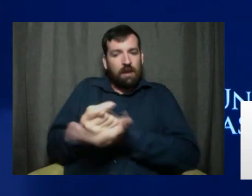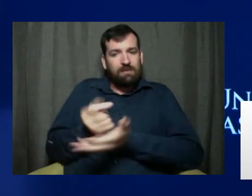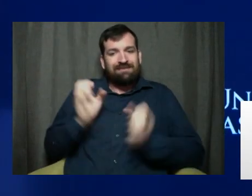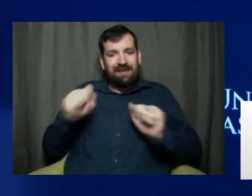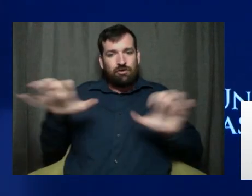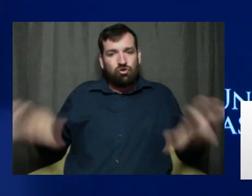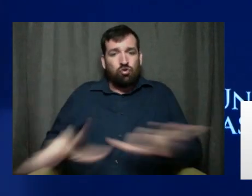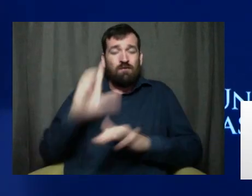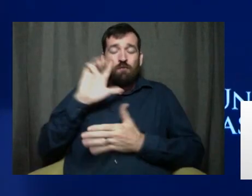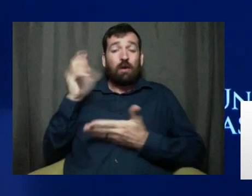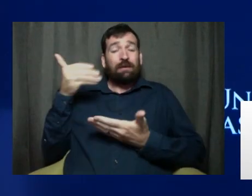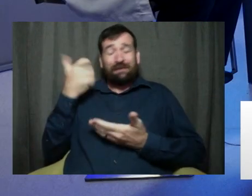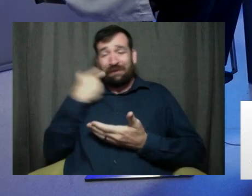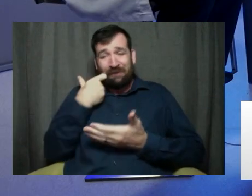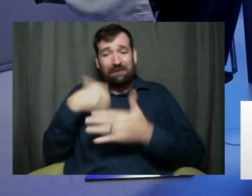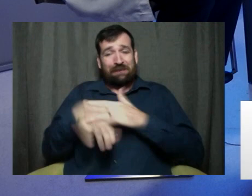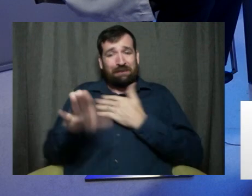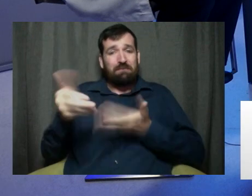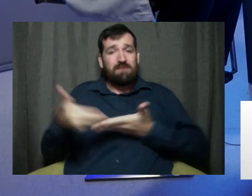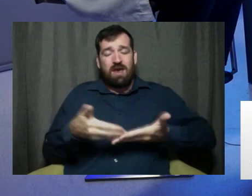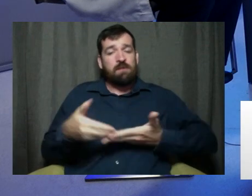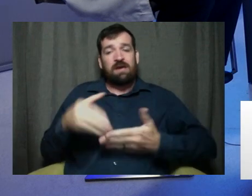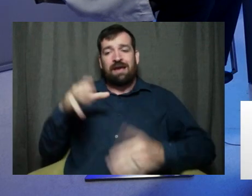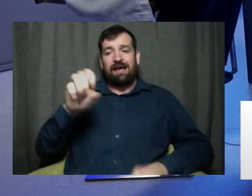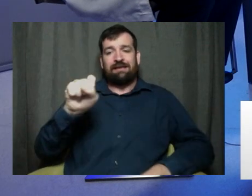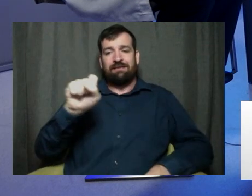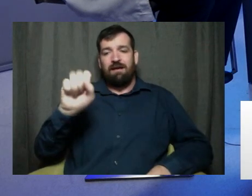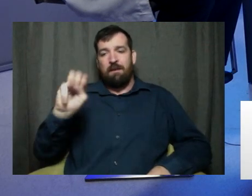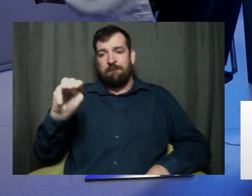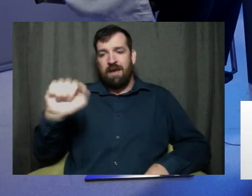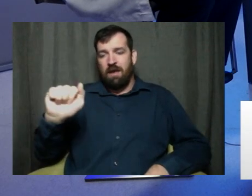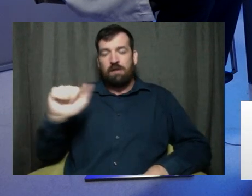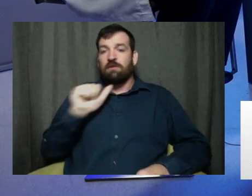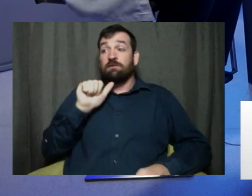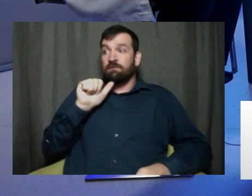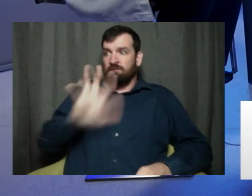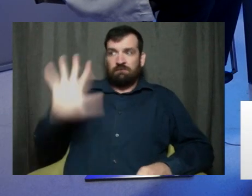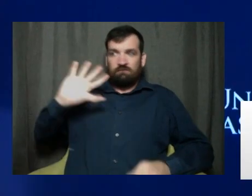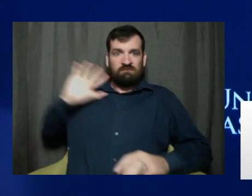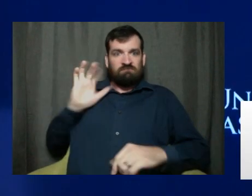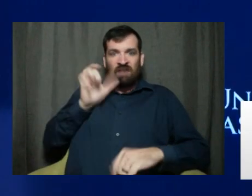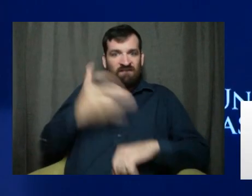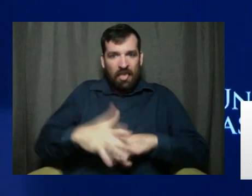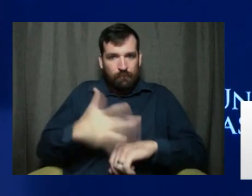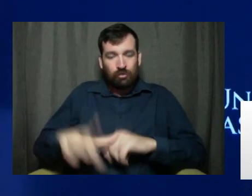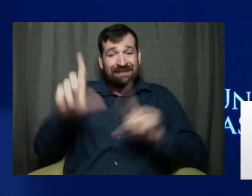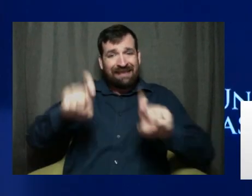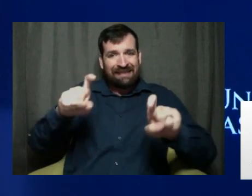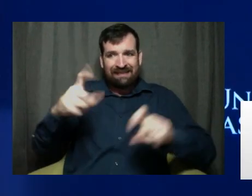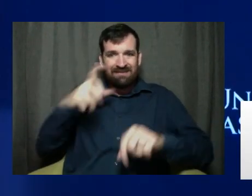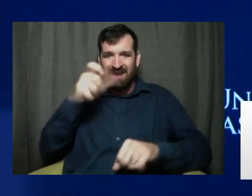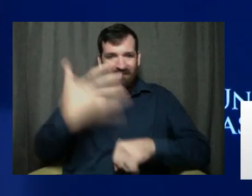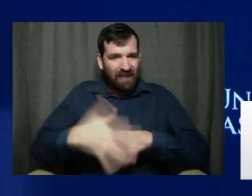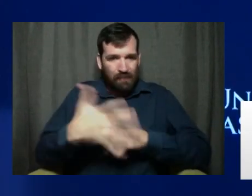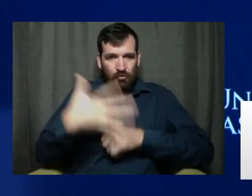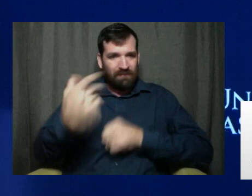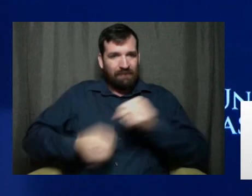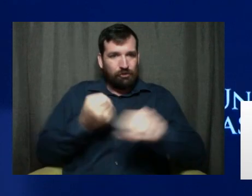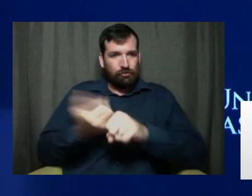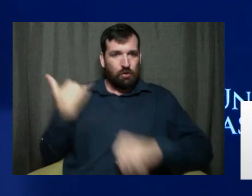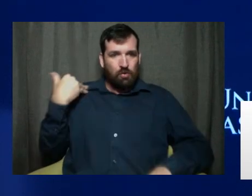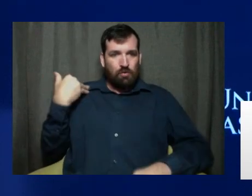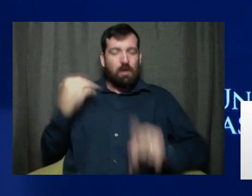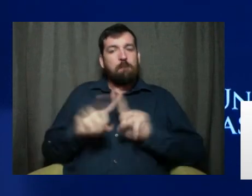with SMA. That wasn't even really available, and SMA testing wasn't even available like 5 years ago, but it's happened. Severe